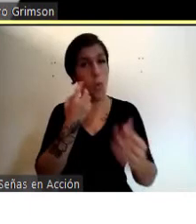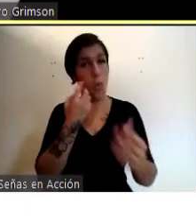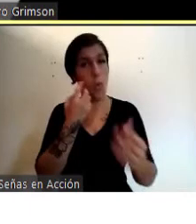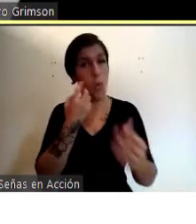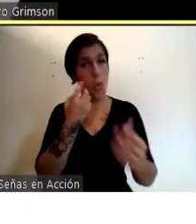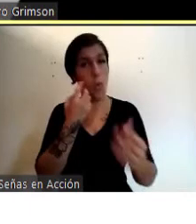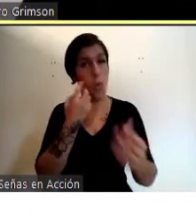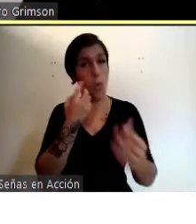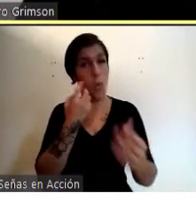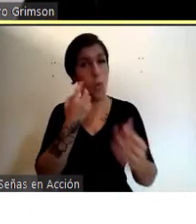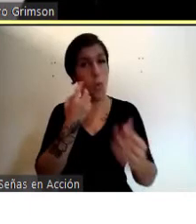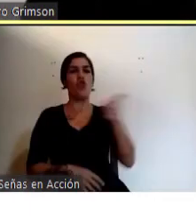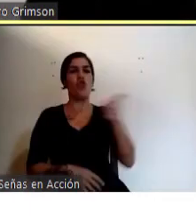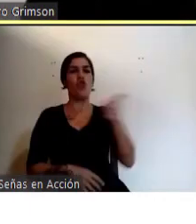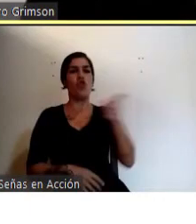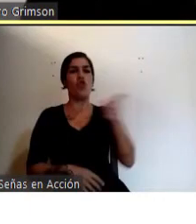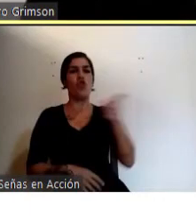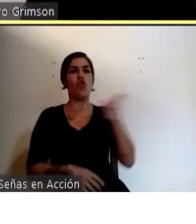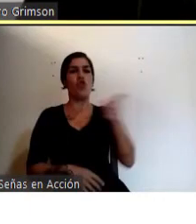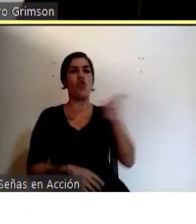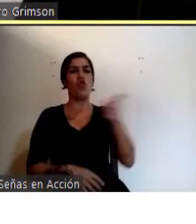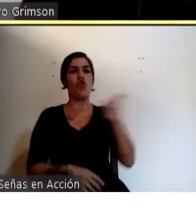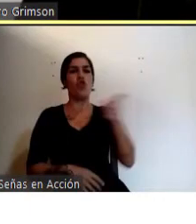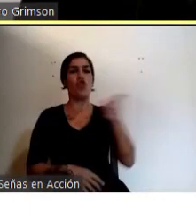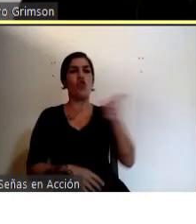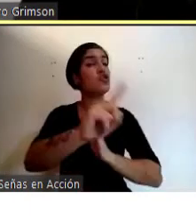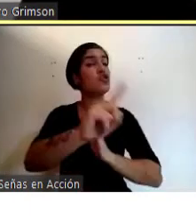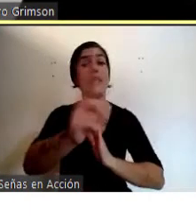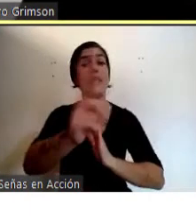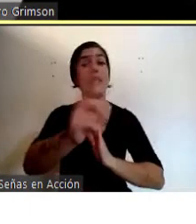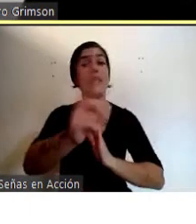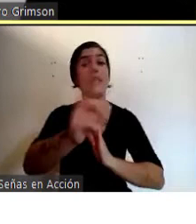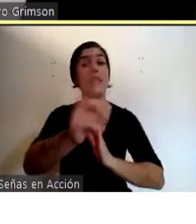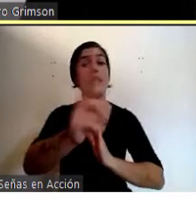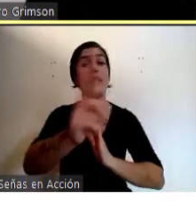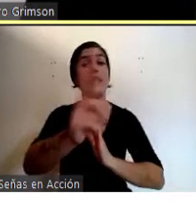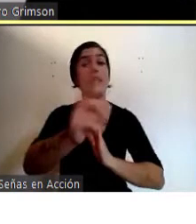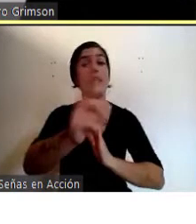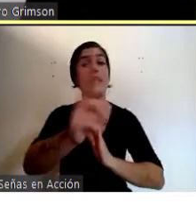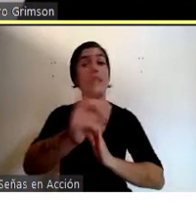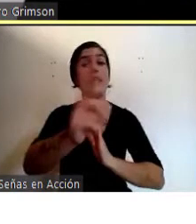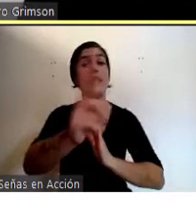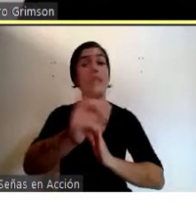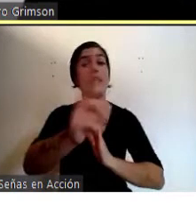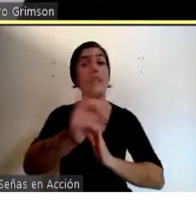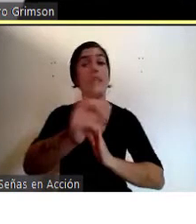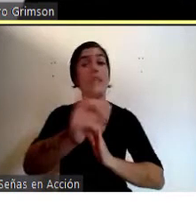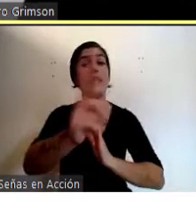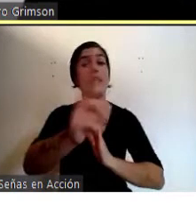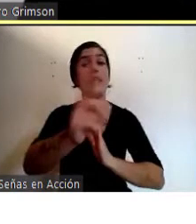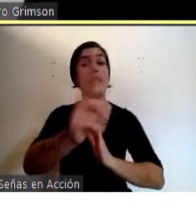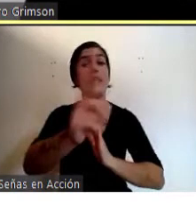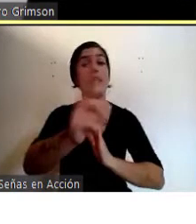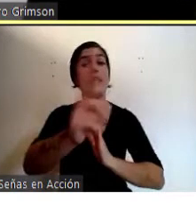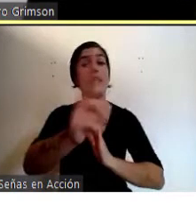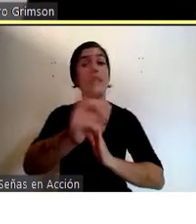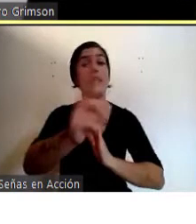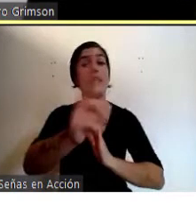gobierno. Puede haber medidas de gobierno que vayan con el poder y medidas de gobierno